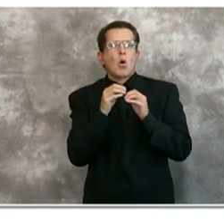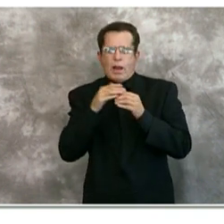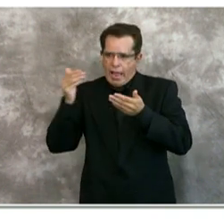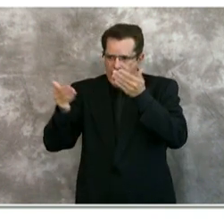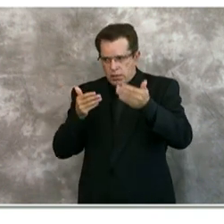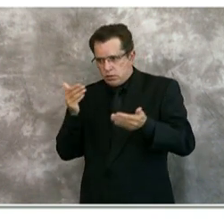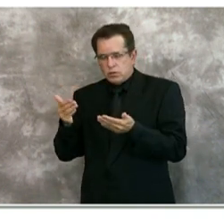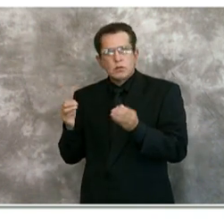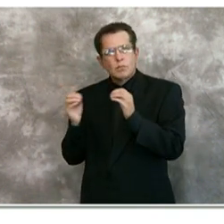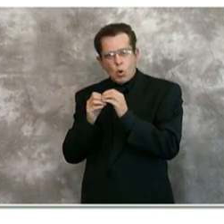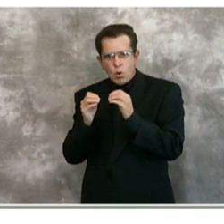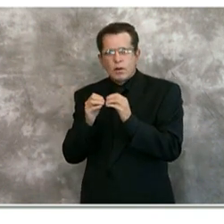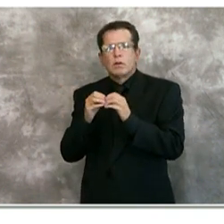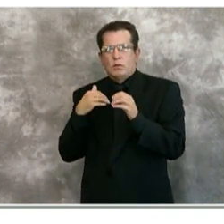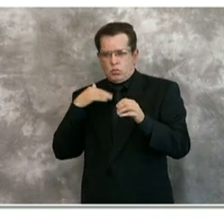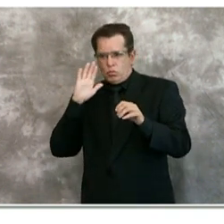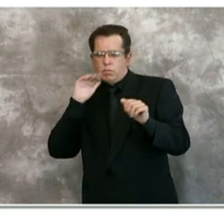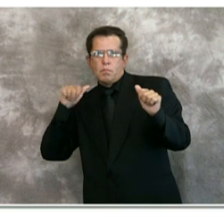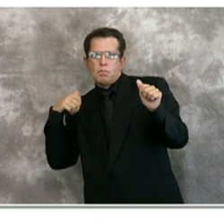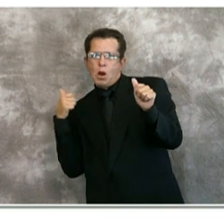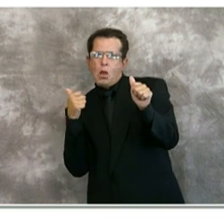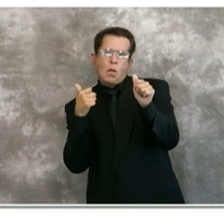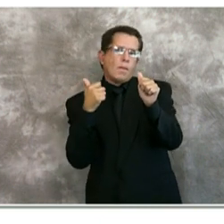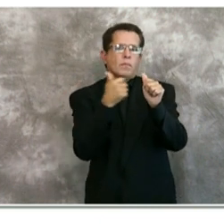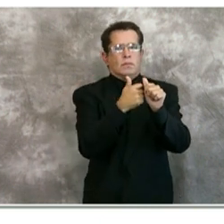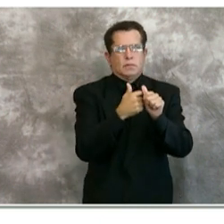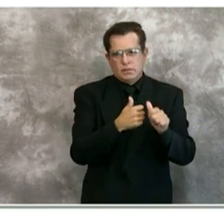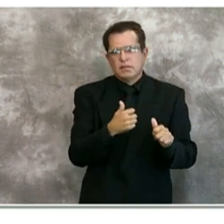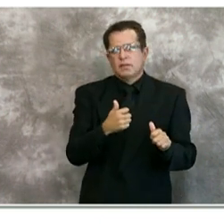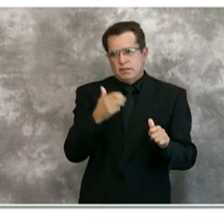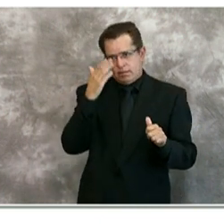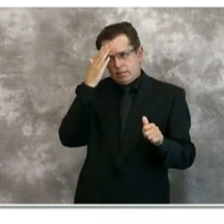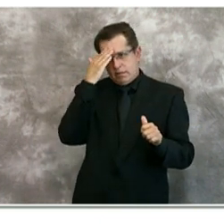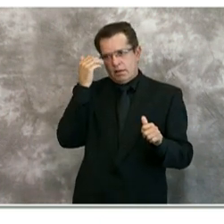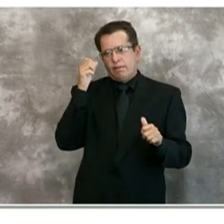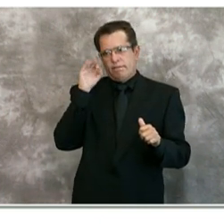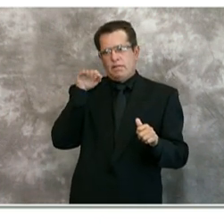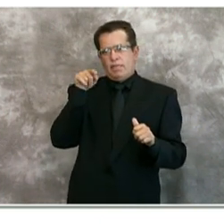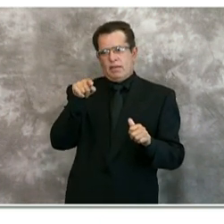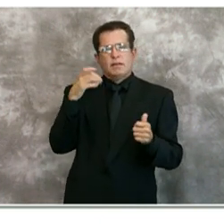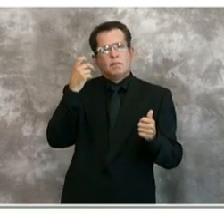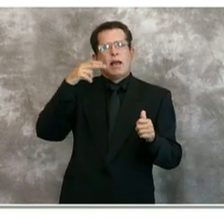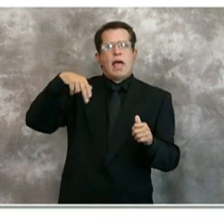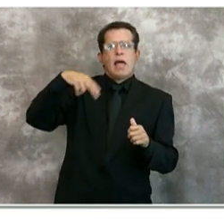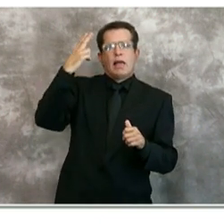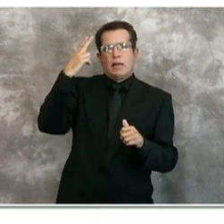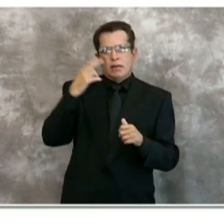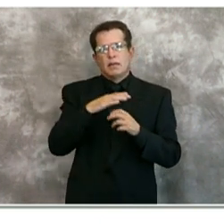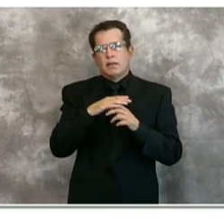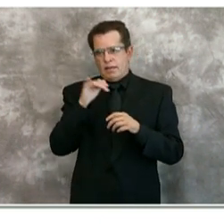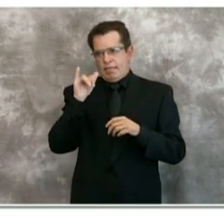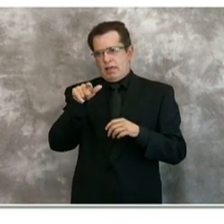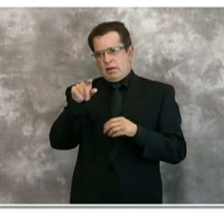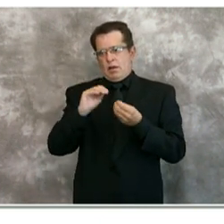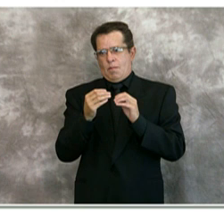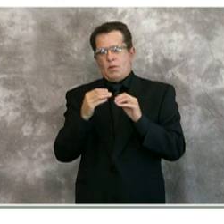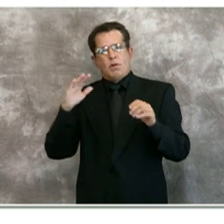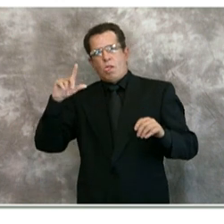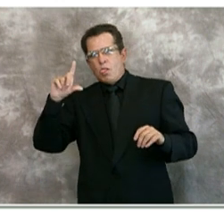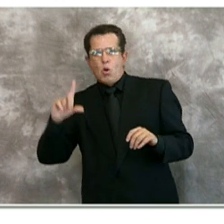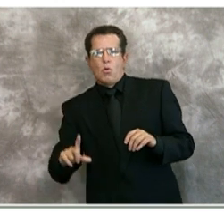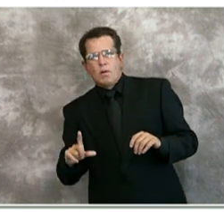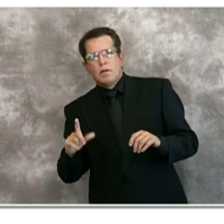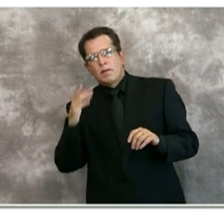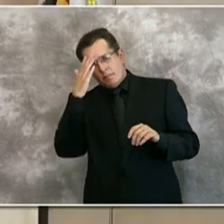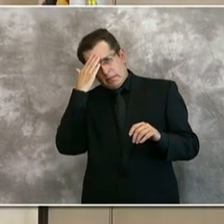to decrease the backlog due to this increase associated with the decrease of this metric associated